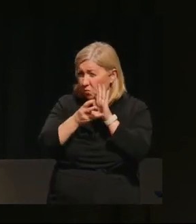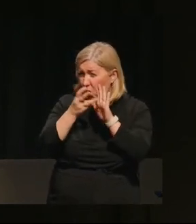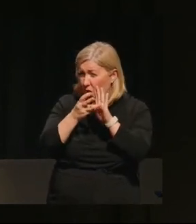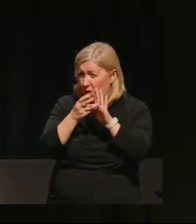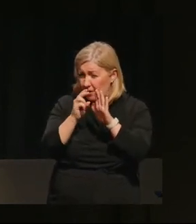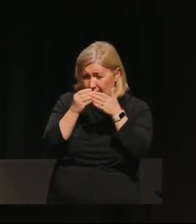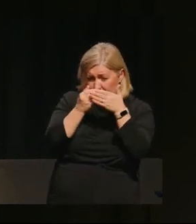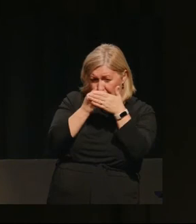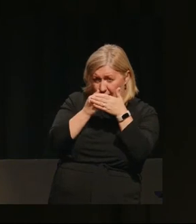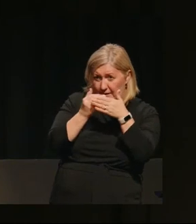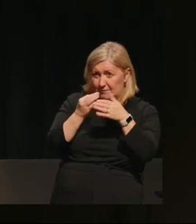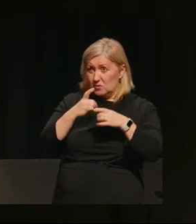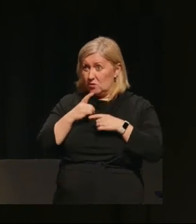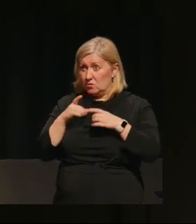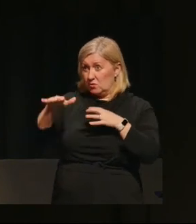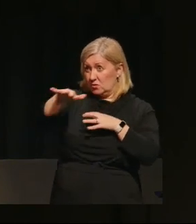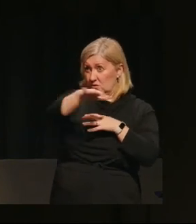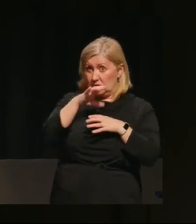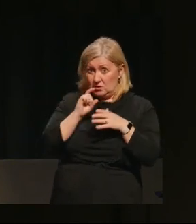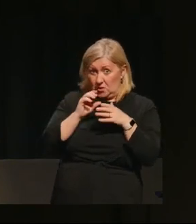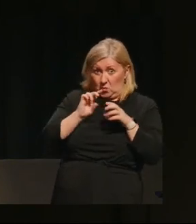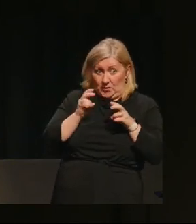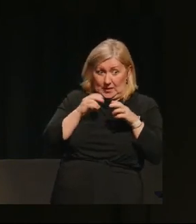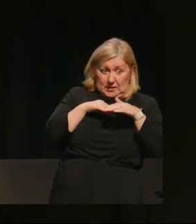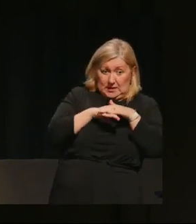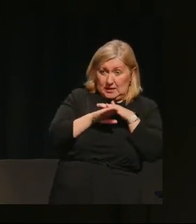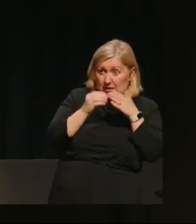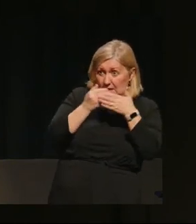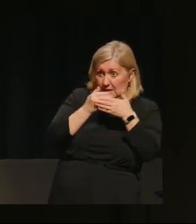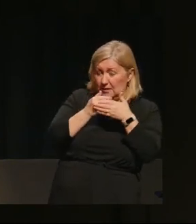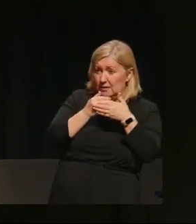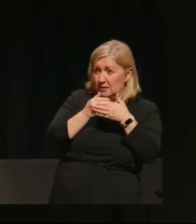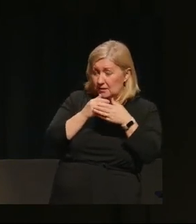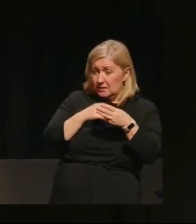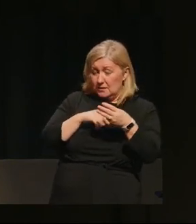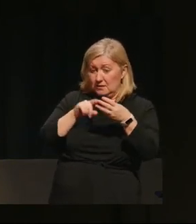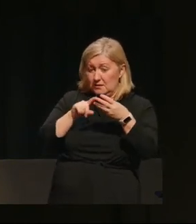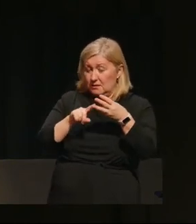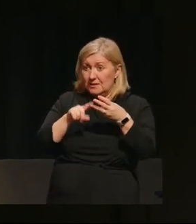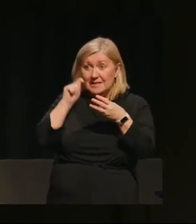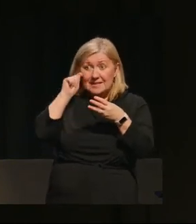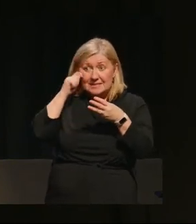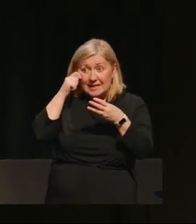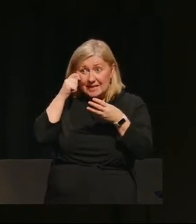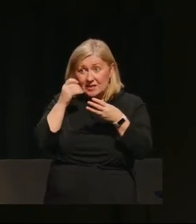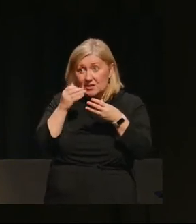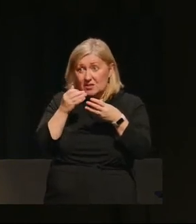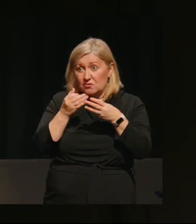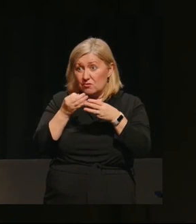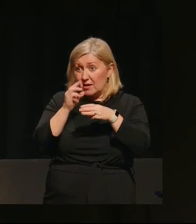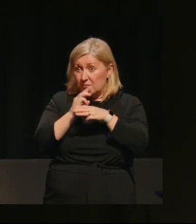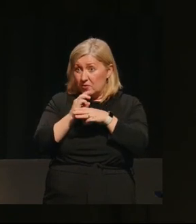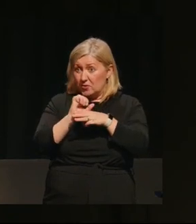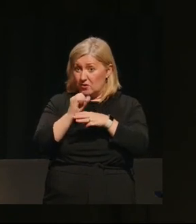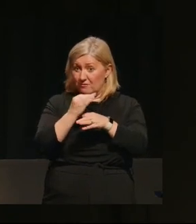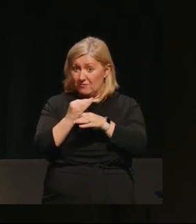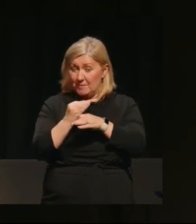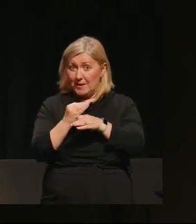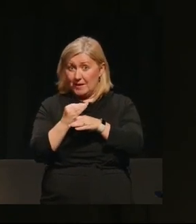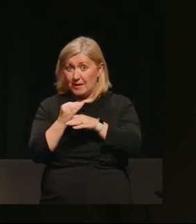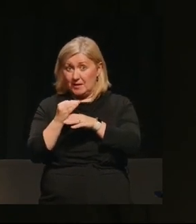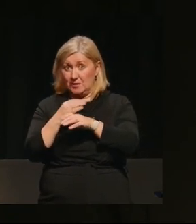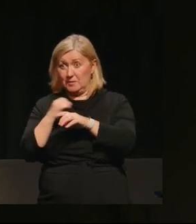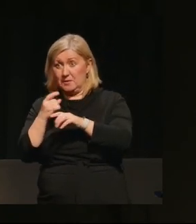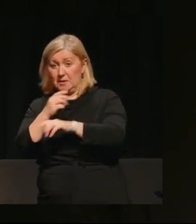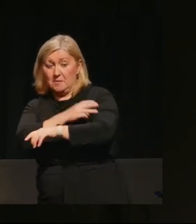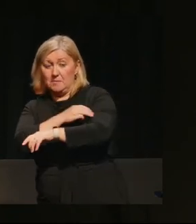nearby. My Italian grandmother's family was tipped off by a police commissioner to be out of town on the day the